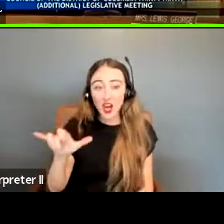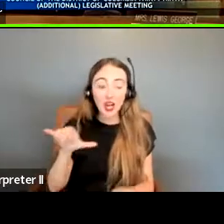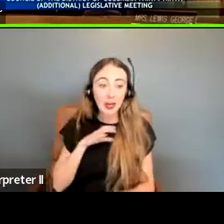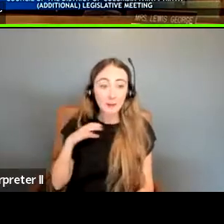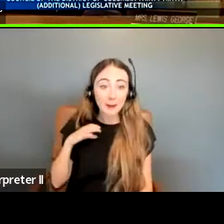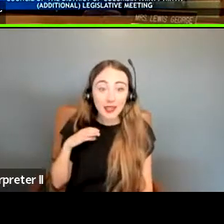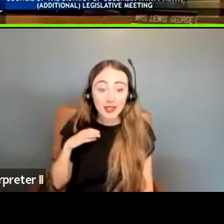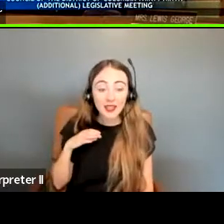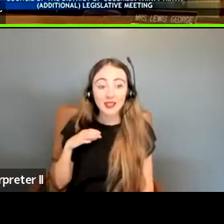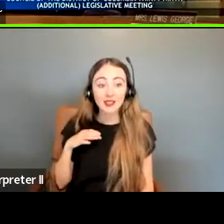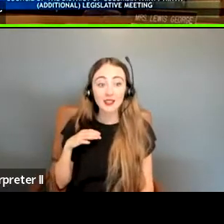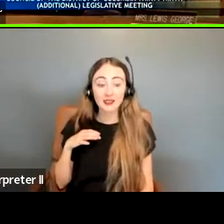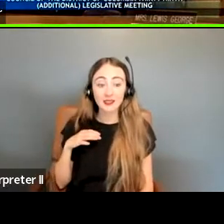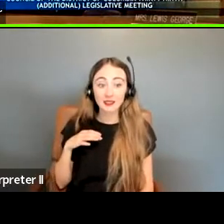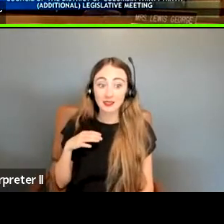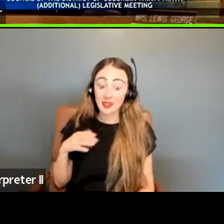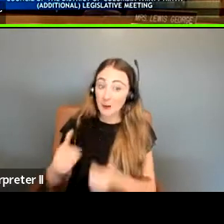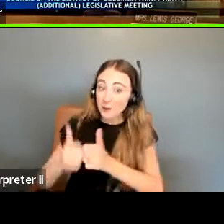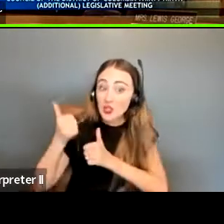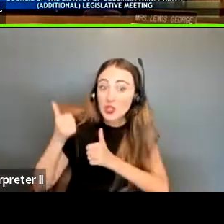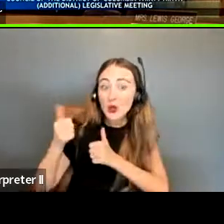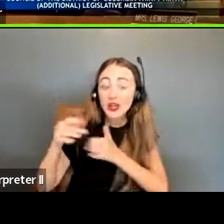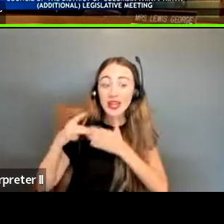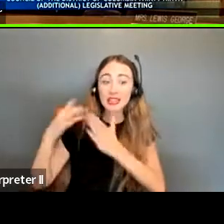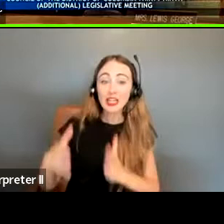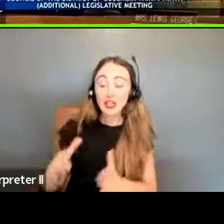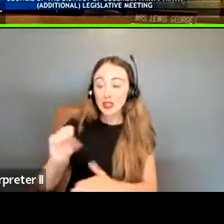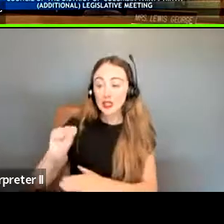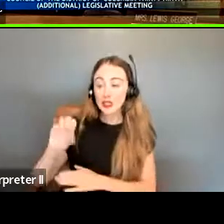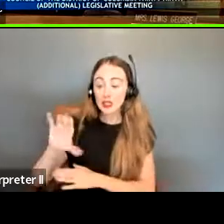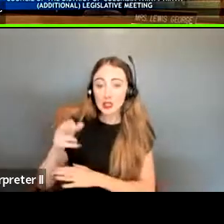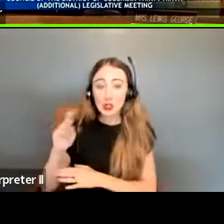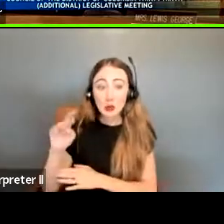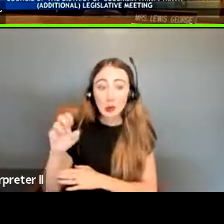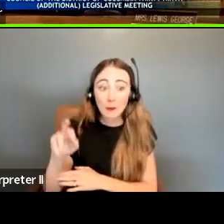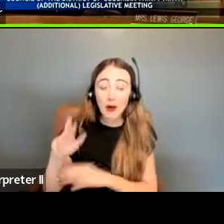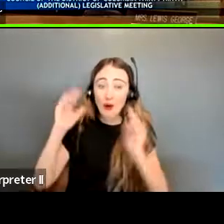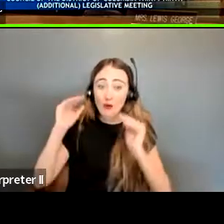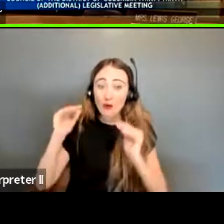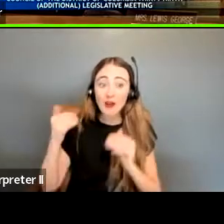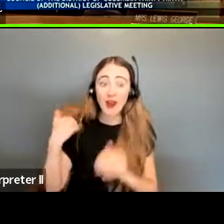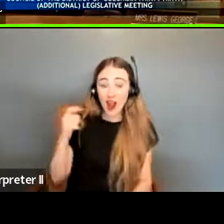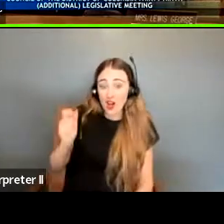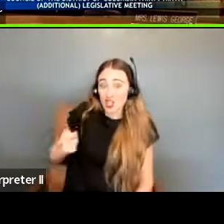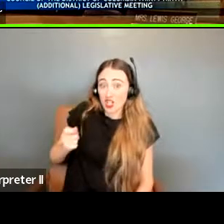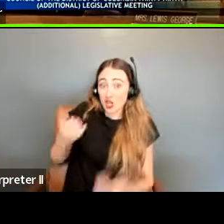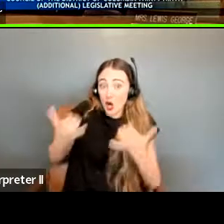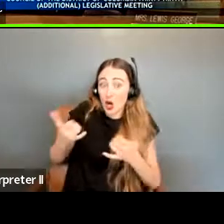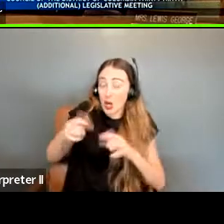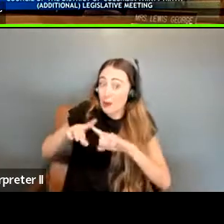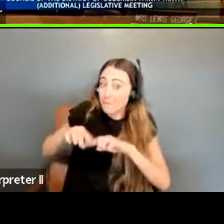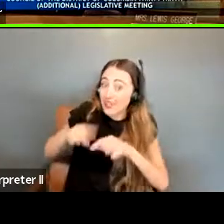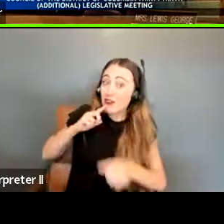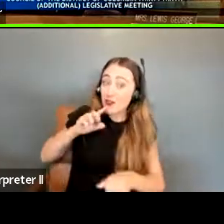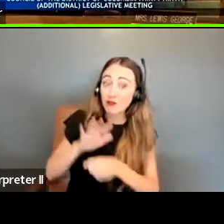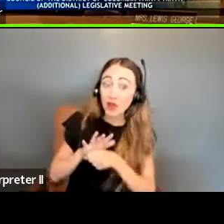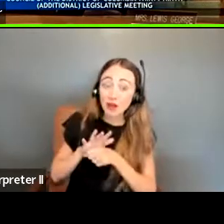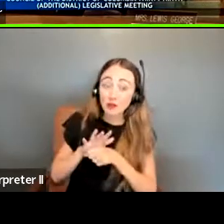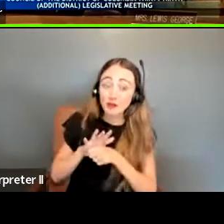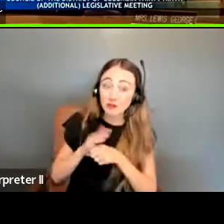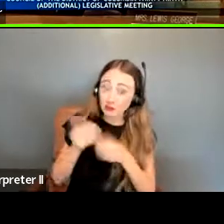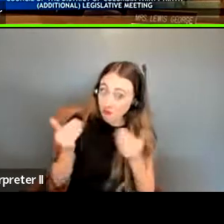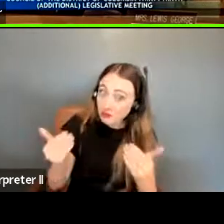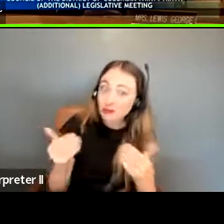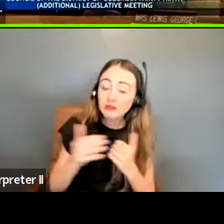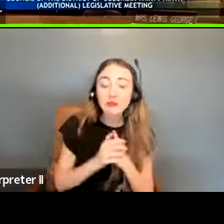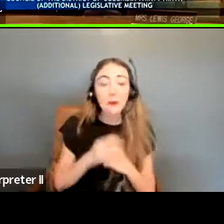to Majority Leader Schumer, I hope that we can get some of our judges who are currently pending confirmed. But I also